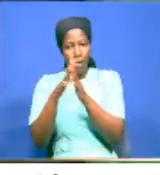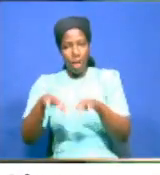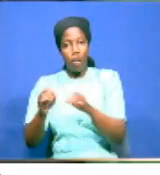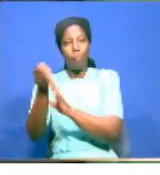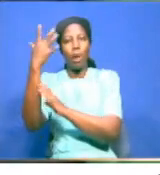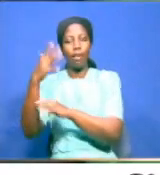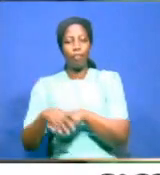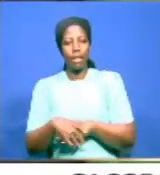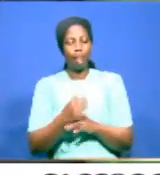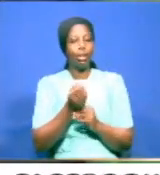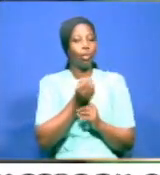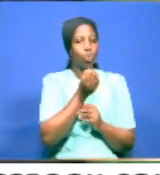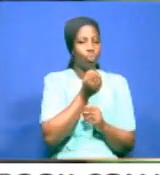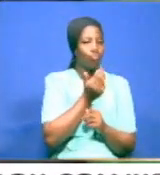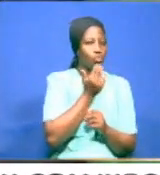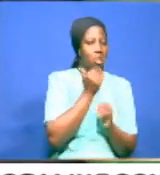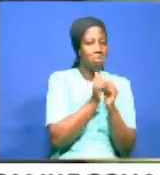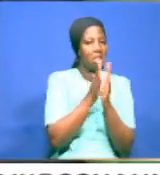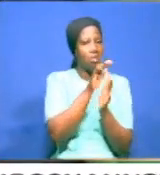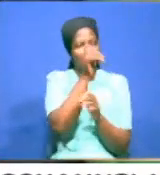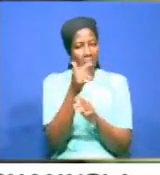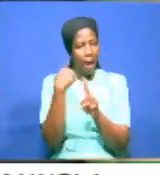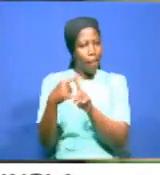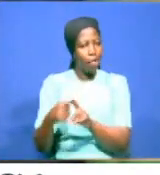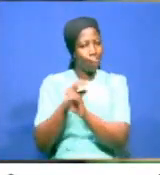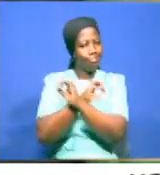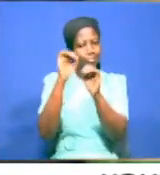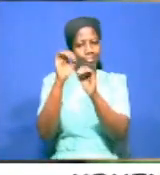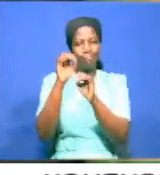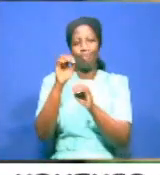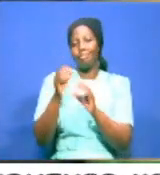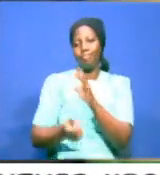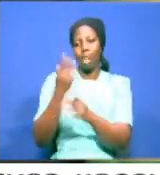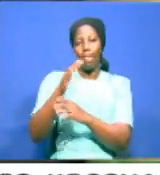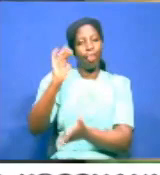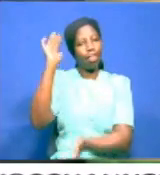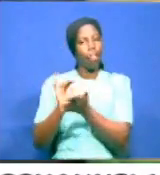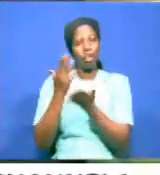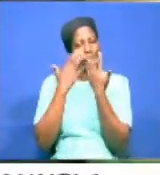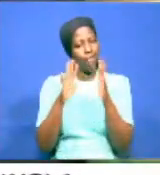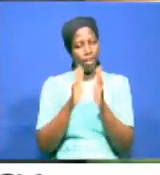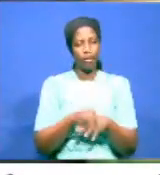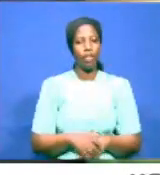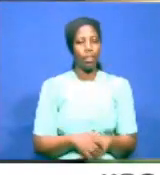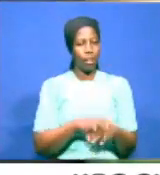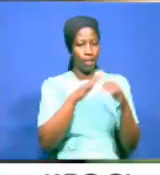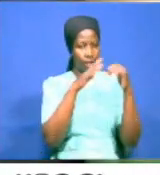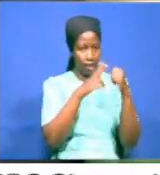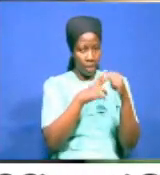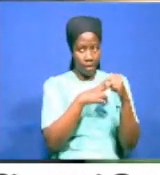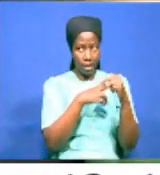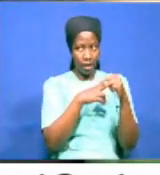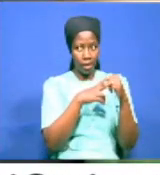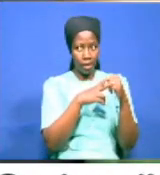electrical equipment, and other non-metallic mineral products registered declines during the period under review. Cement production dropped